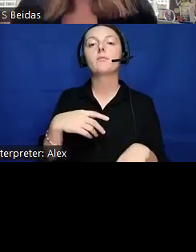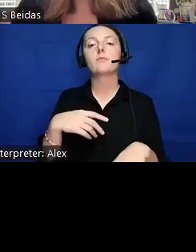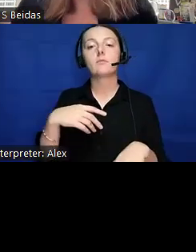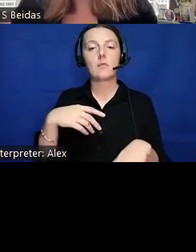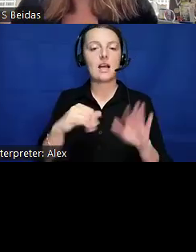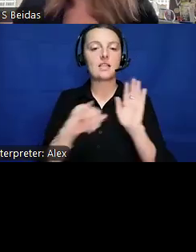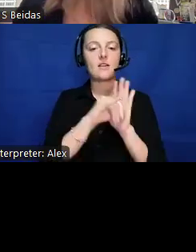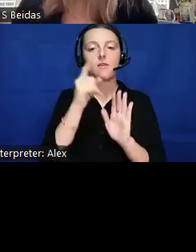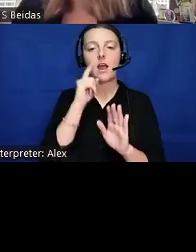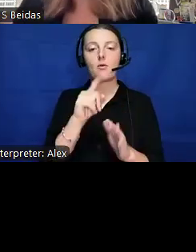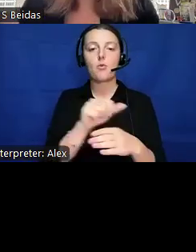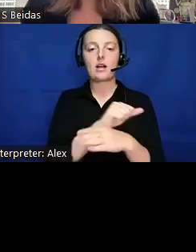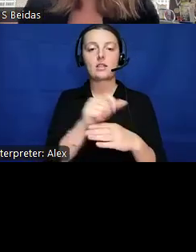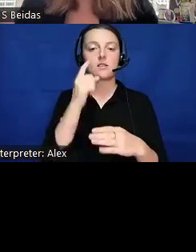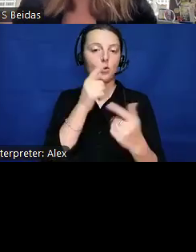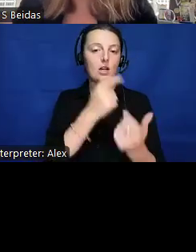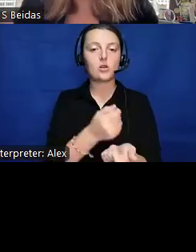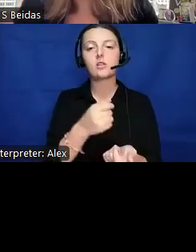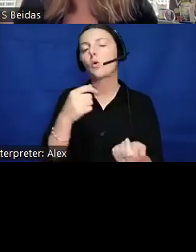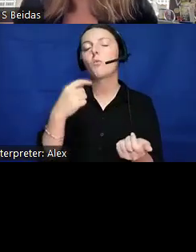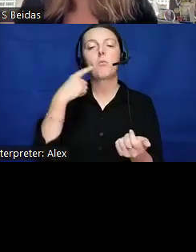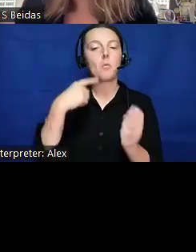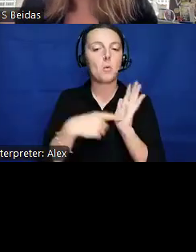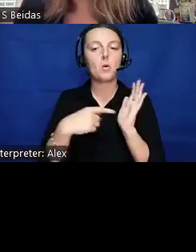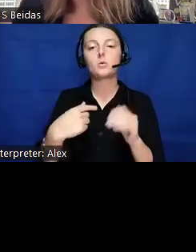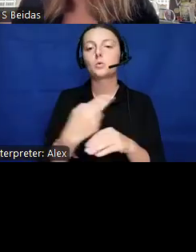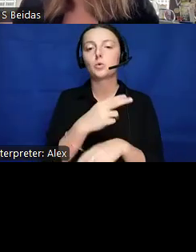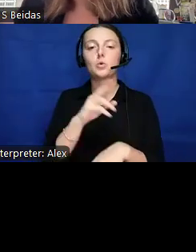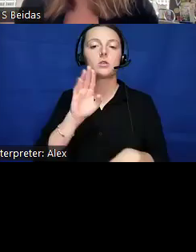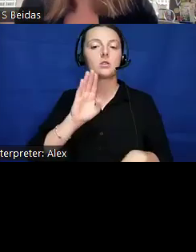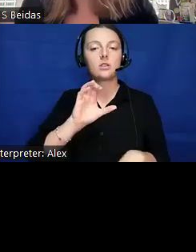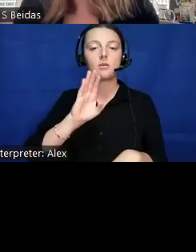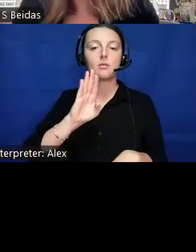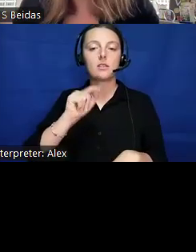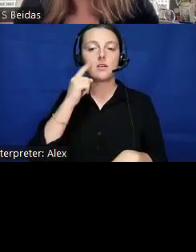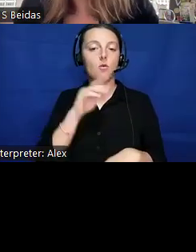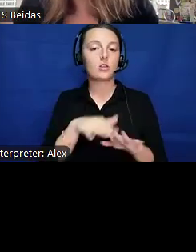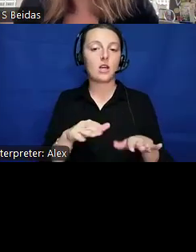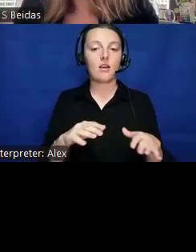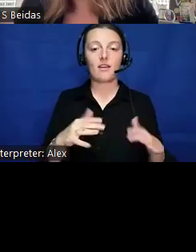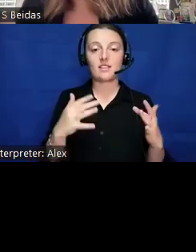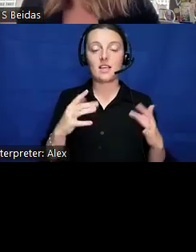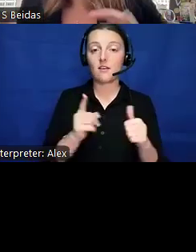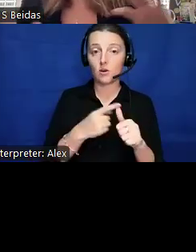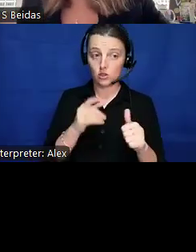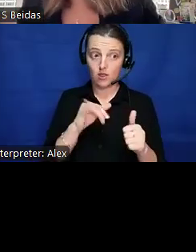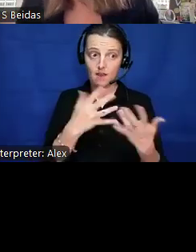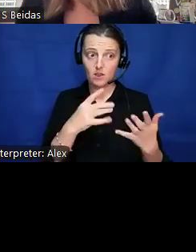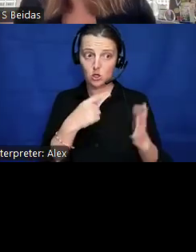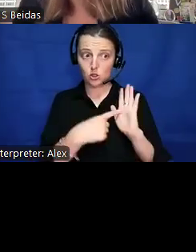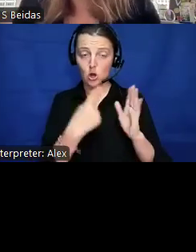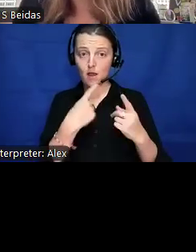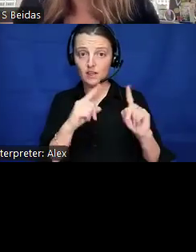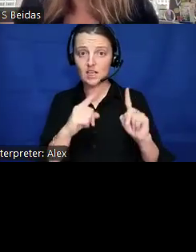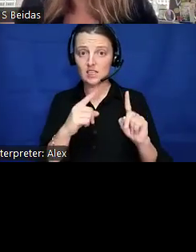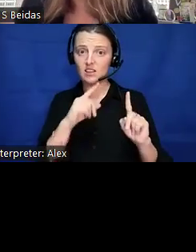anxiety. The first question we might want to ask is, has that thing shown efficacy? The answer to that is no, then you're really more in the